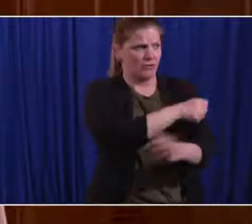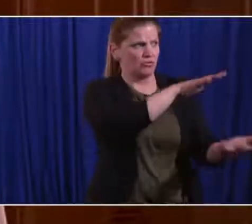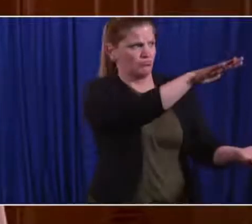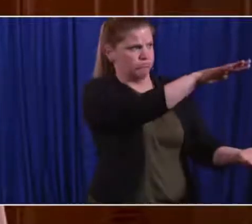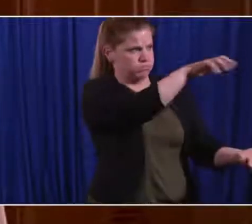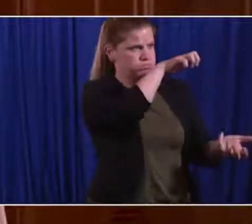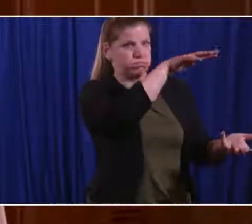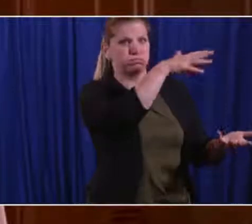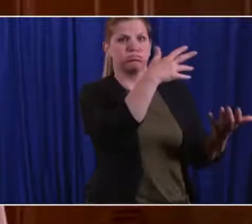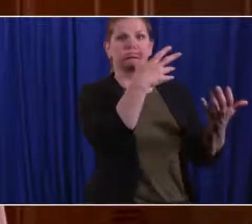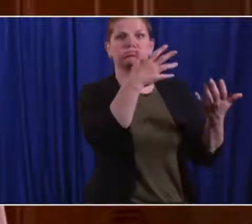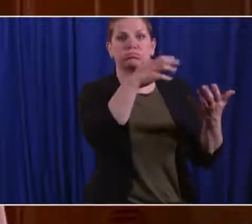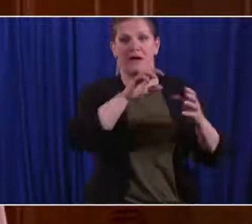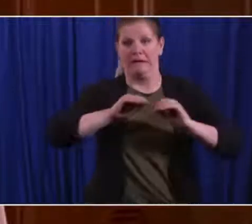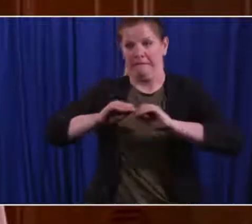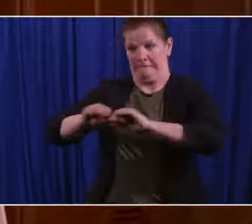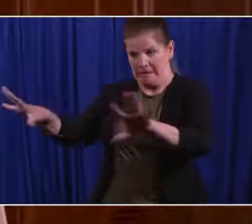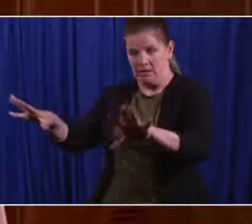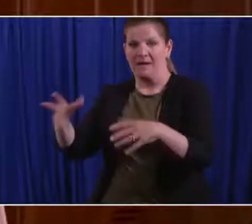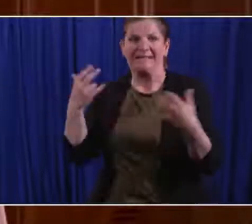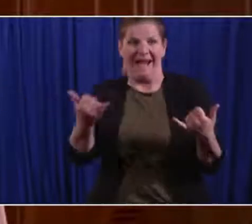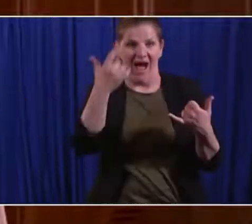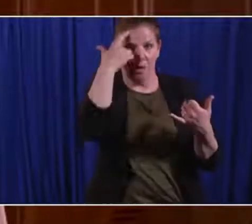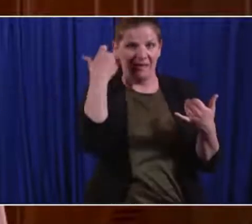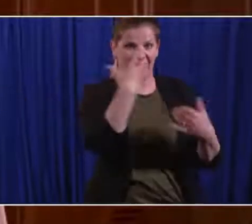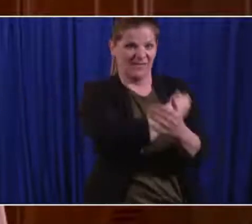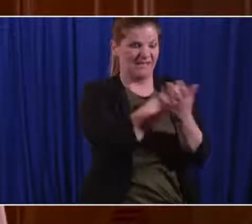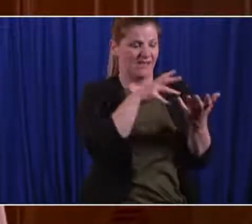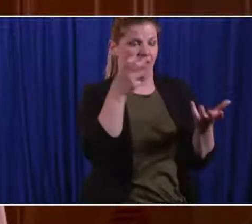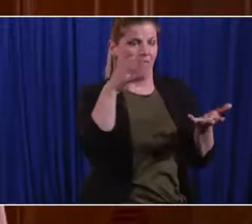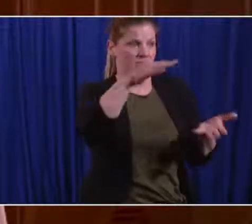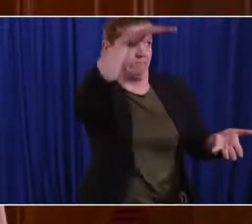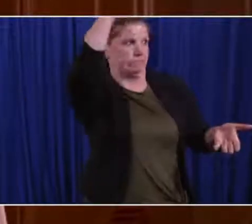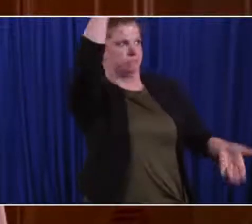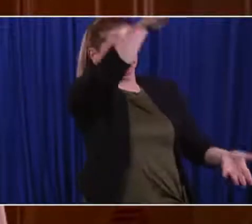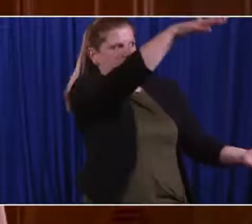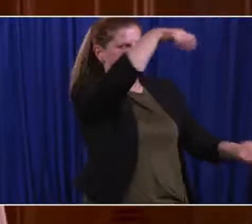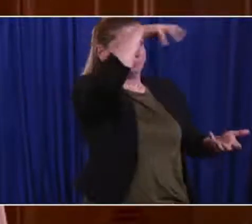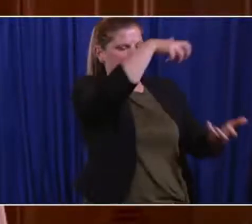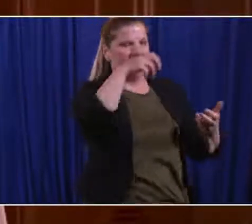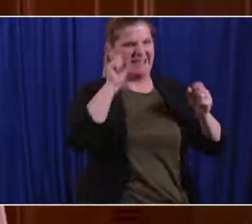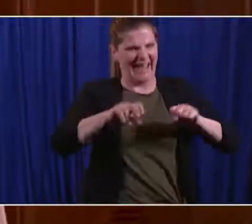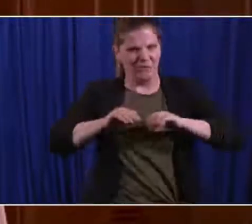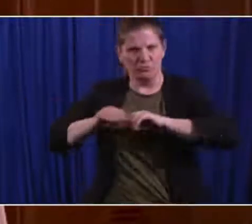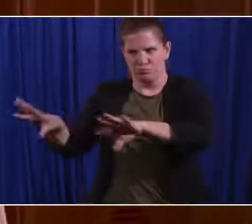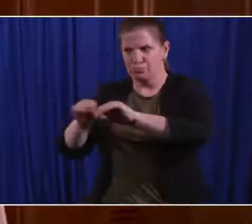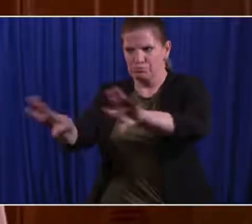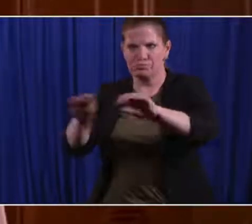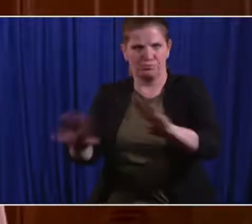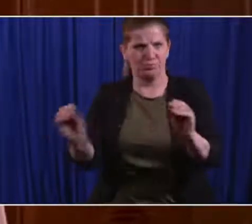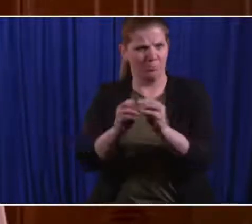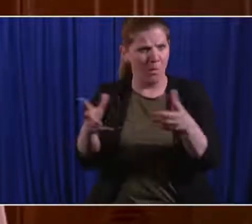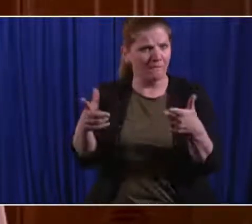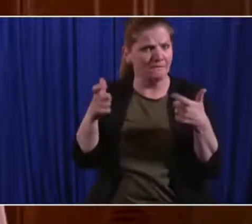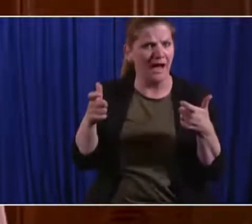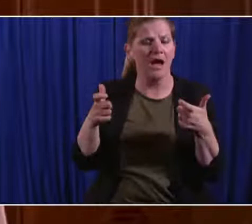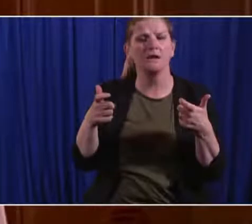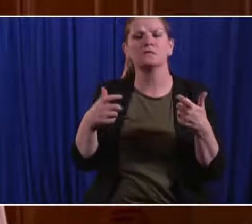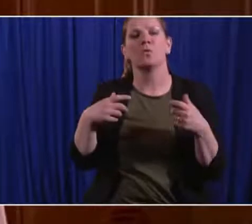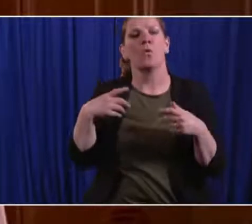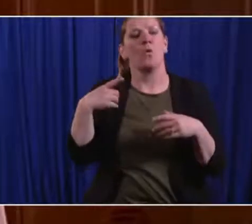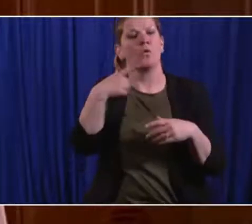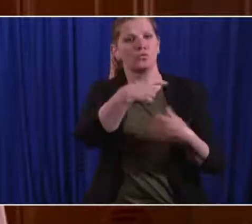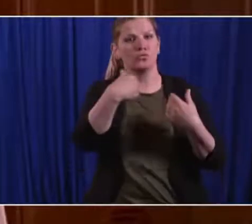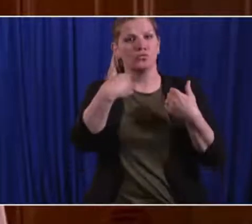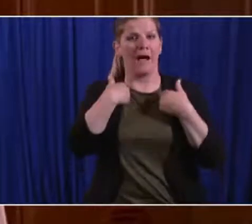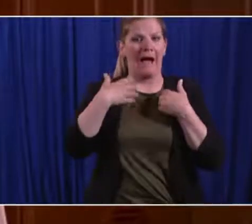larger supplies of doses. And I wondered if you have a forecast you can share over how things